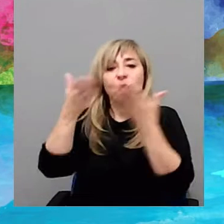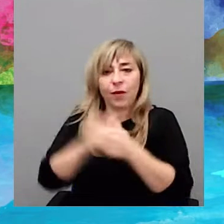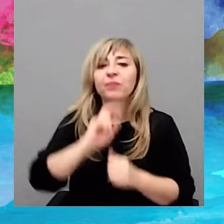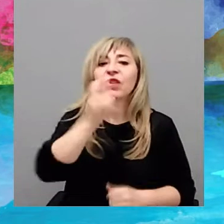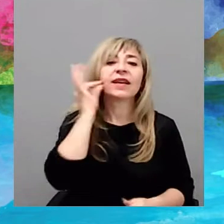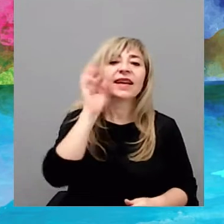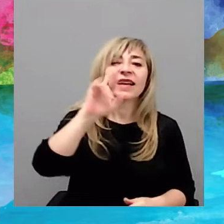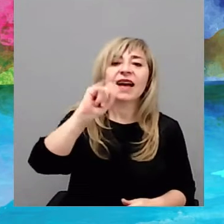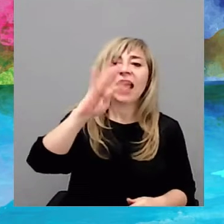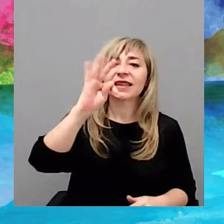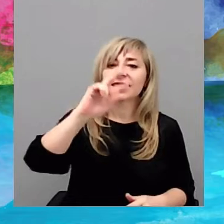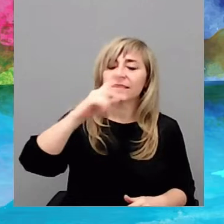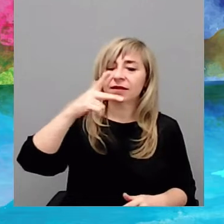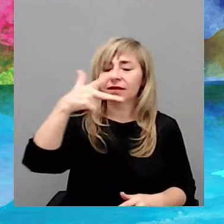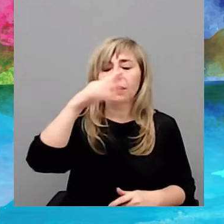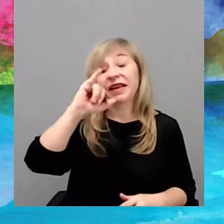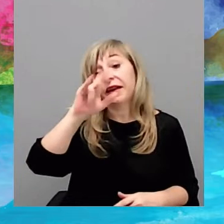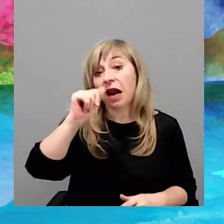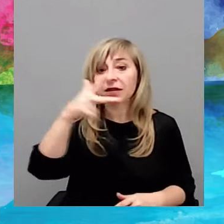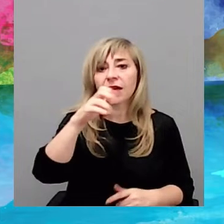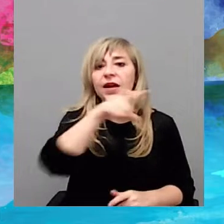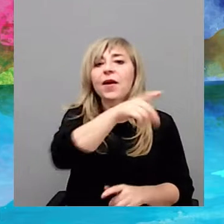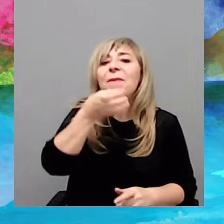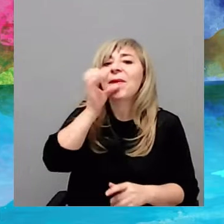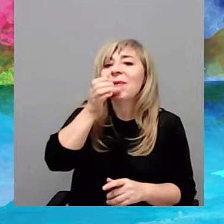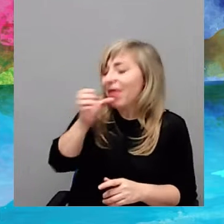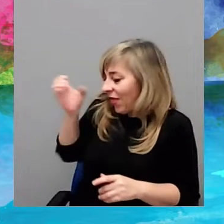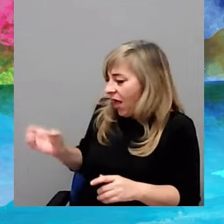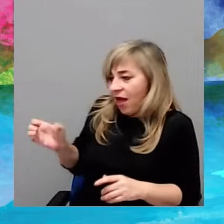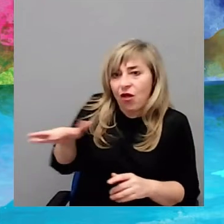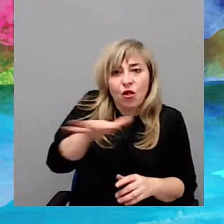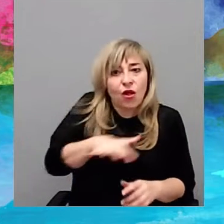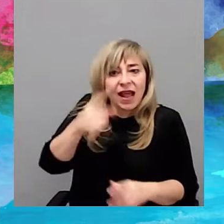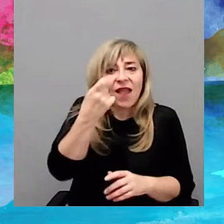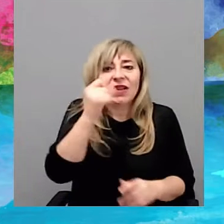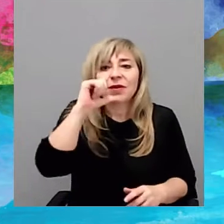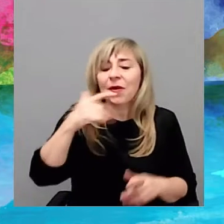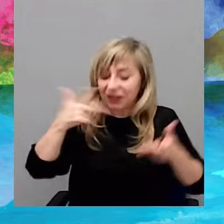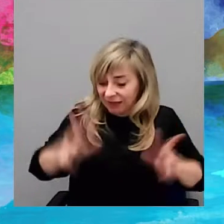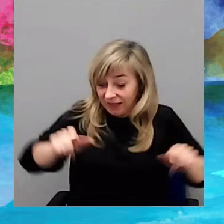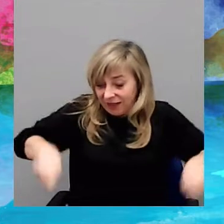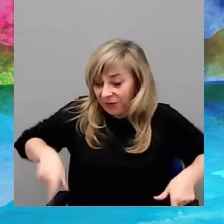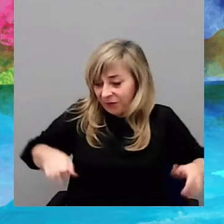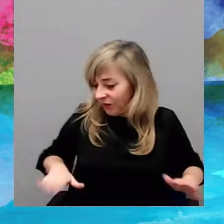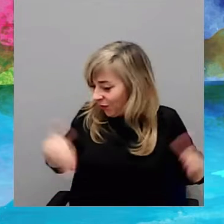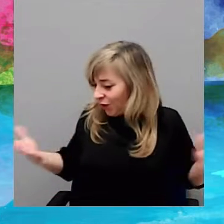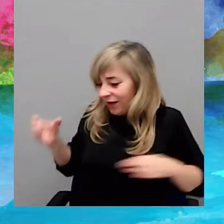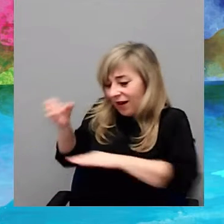And this was we created this as a drink holder, and this was another design that we used for